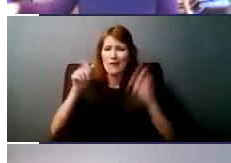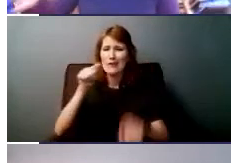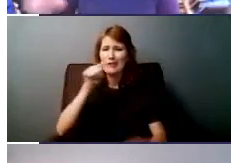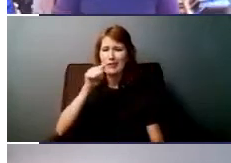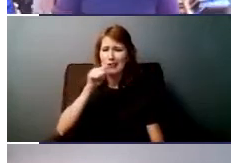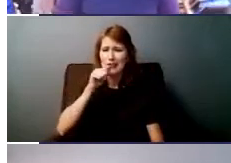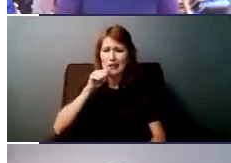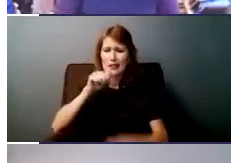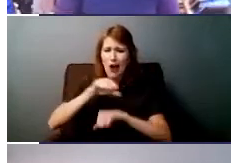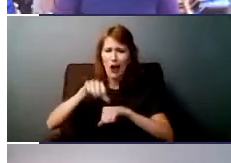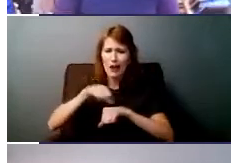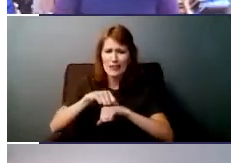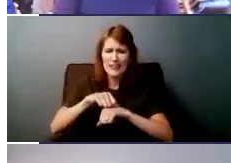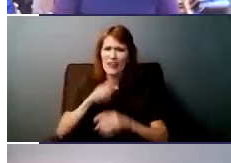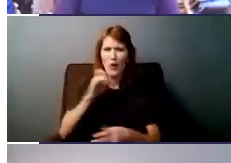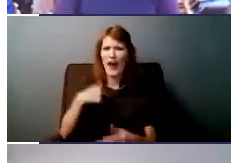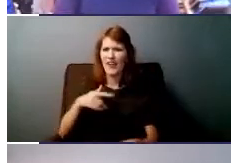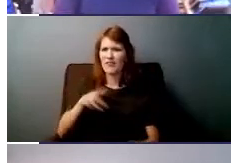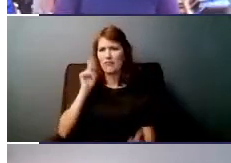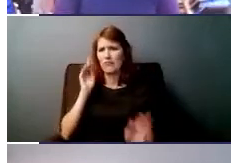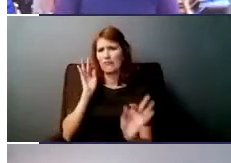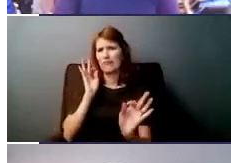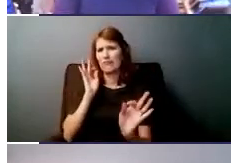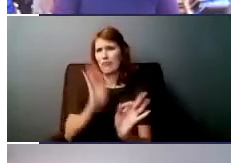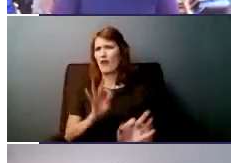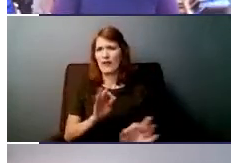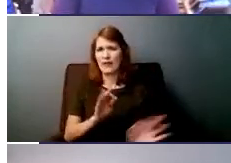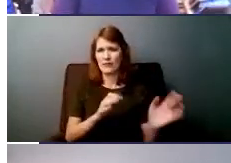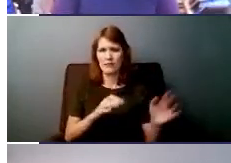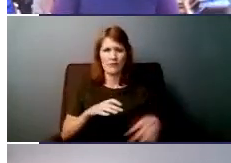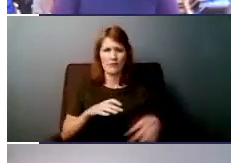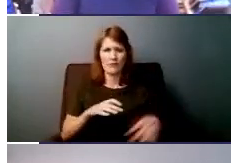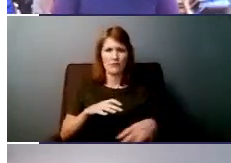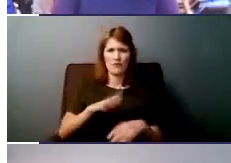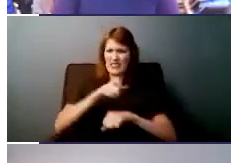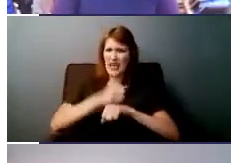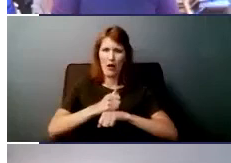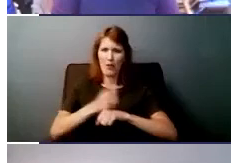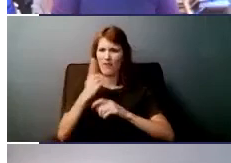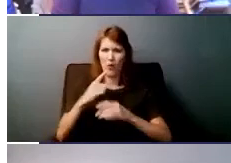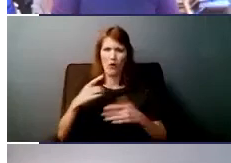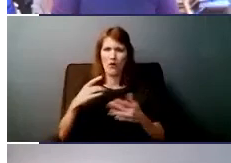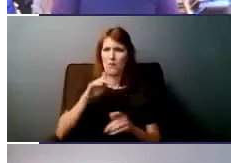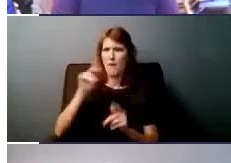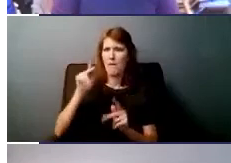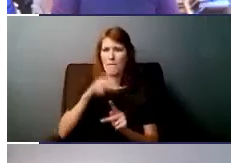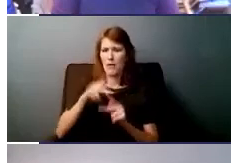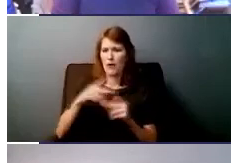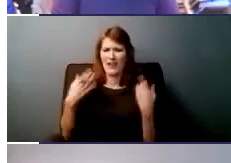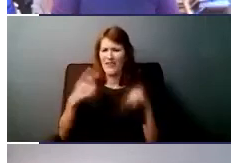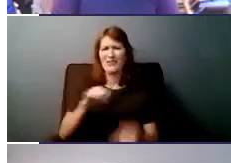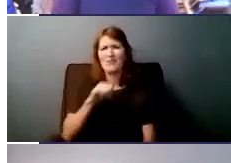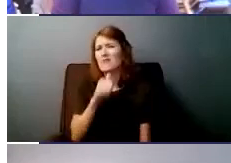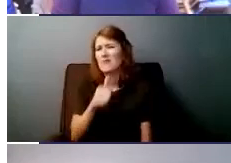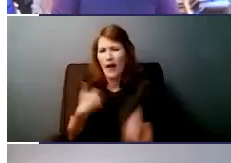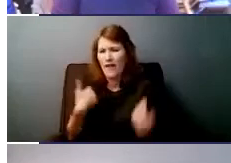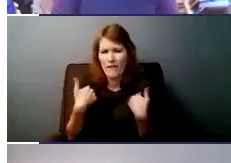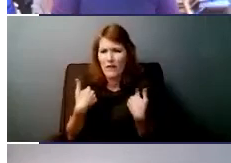the perfect virtual event. It could be you, so be creative. Make something different. Do something outside of the